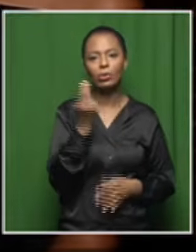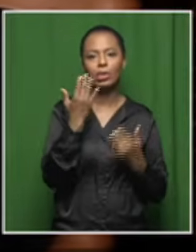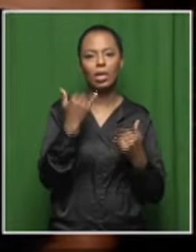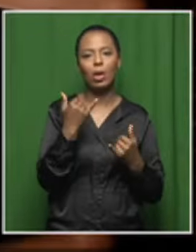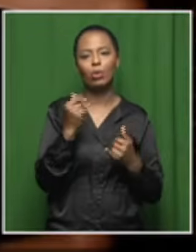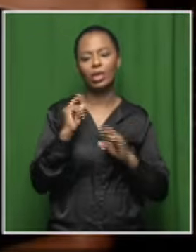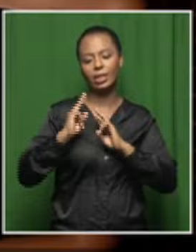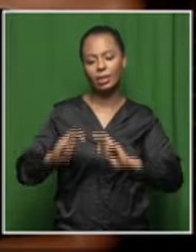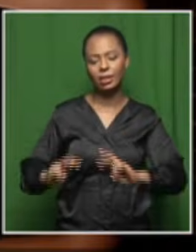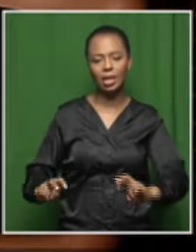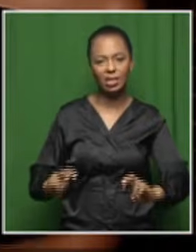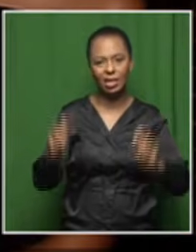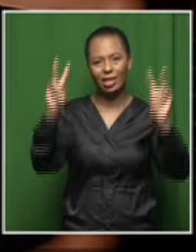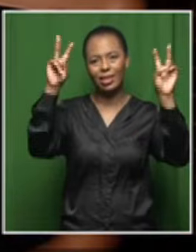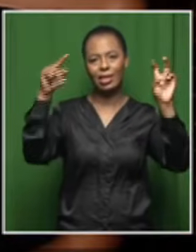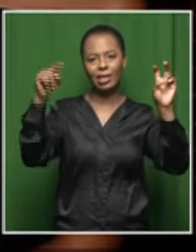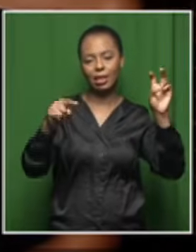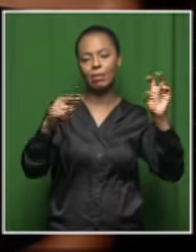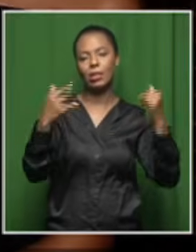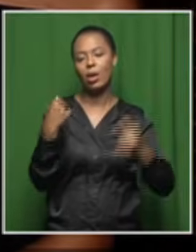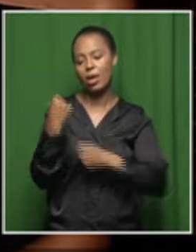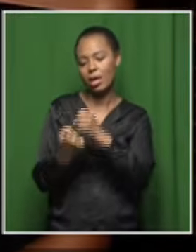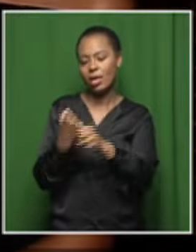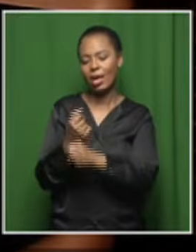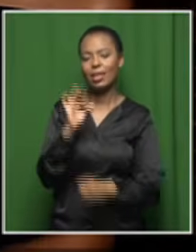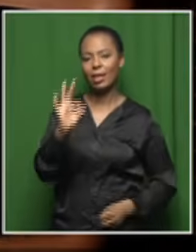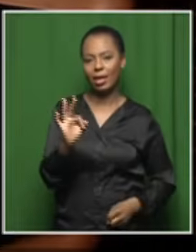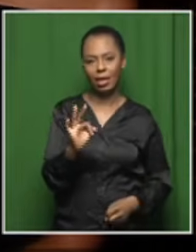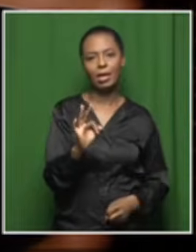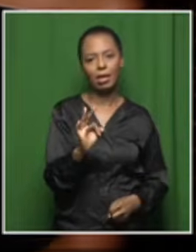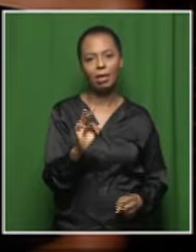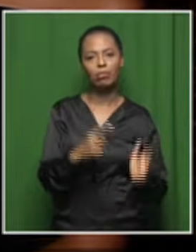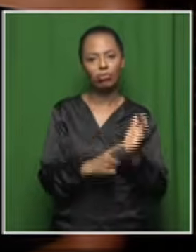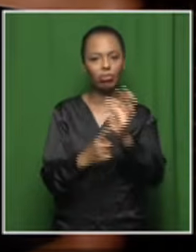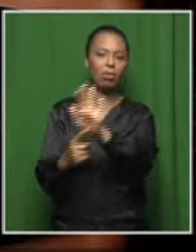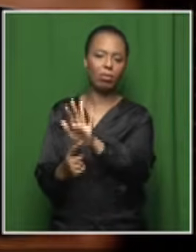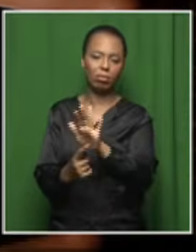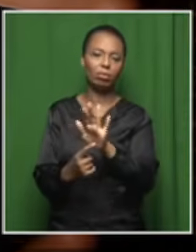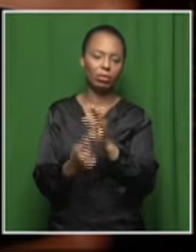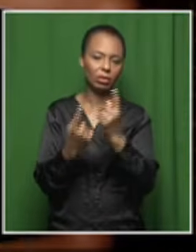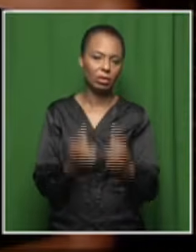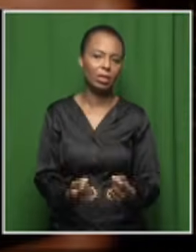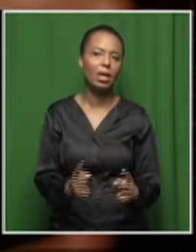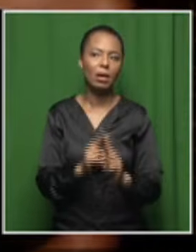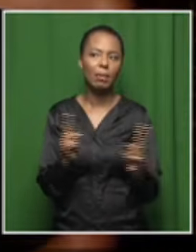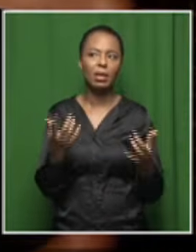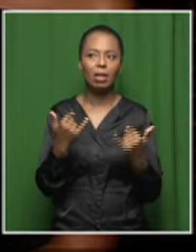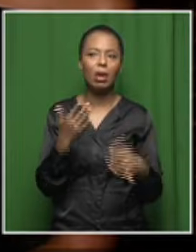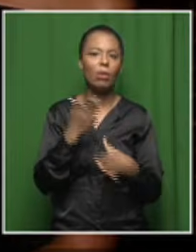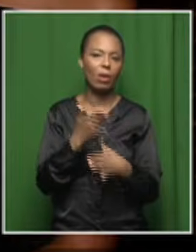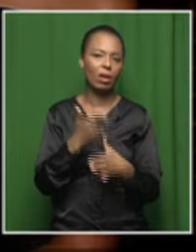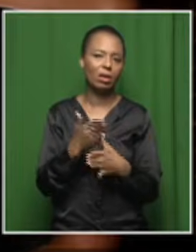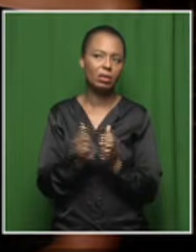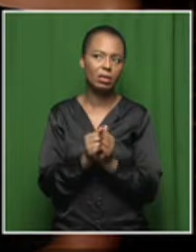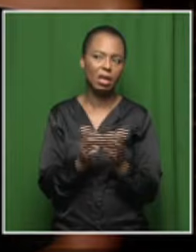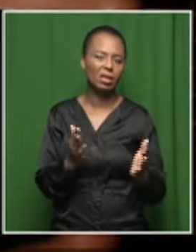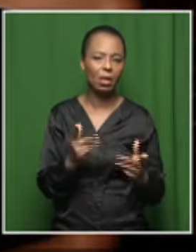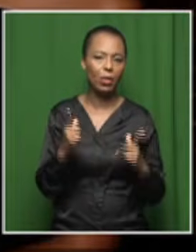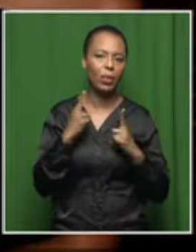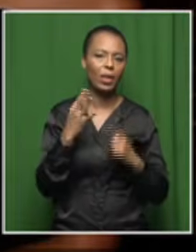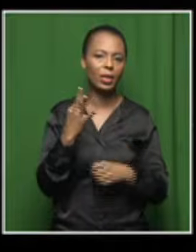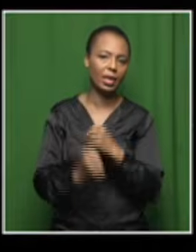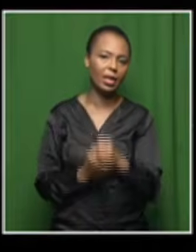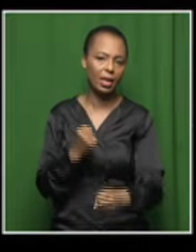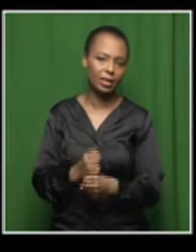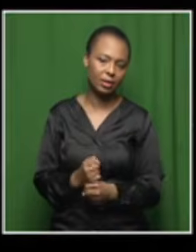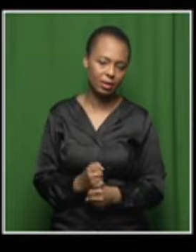research, not just over the 3 years that we present the show, but the work starts at least 3 years prior. So essentially we